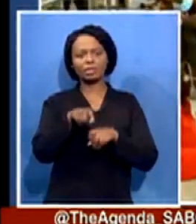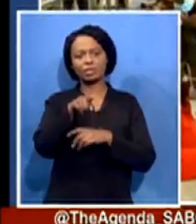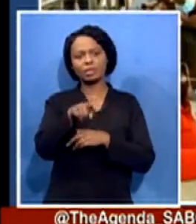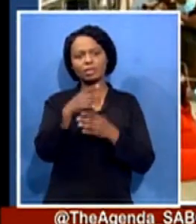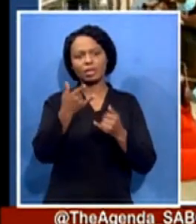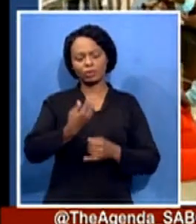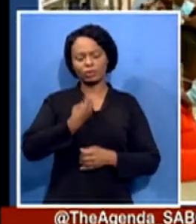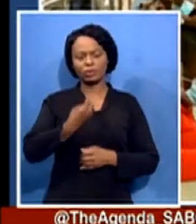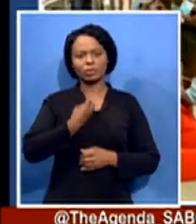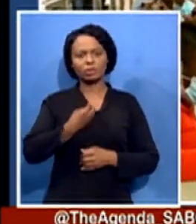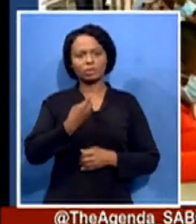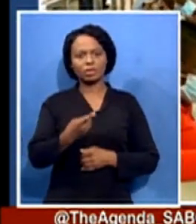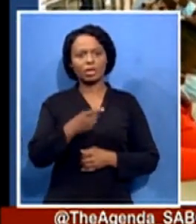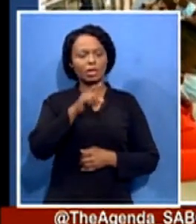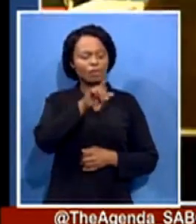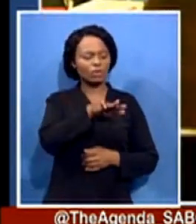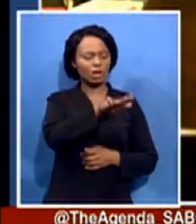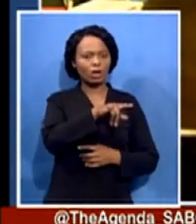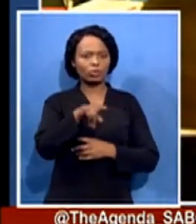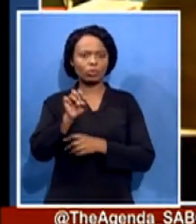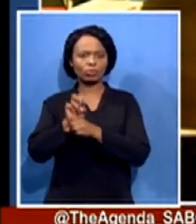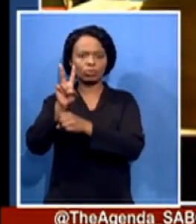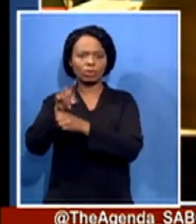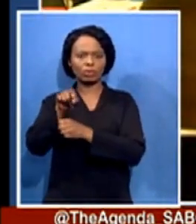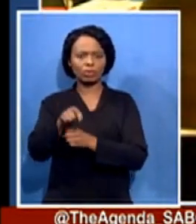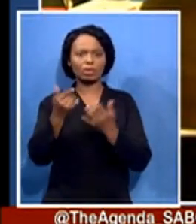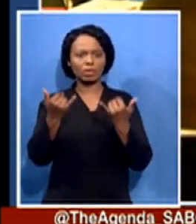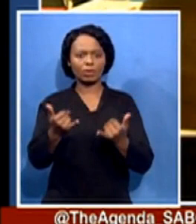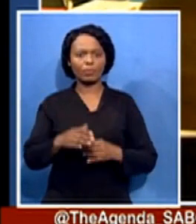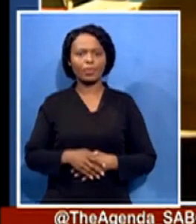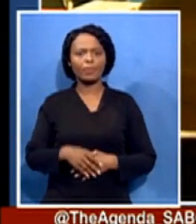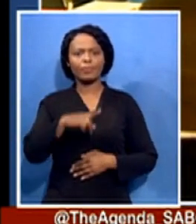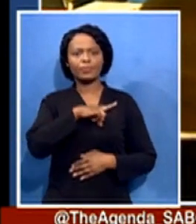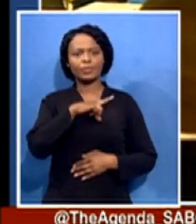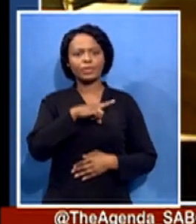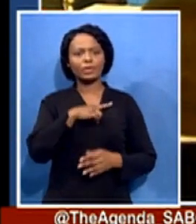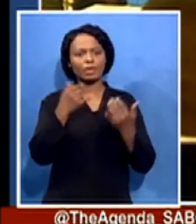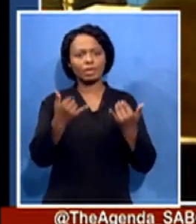to 6 years old, and so on. So is that how it works?